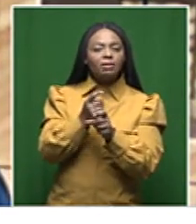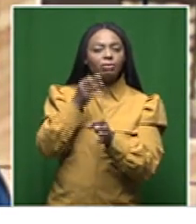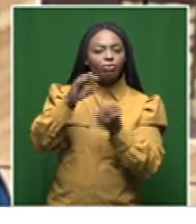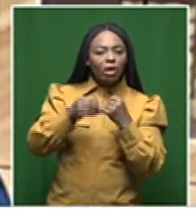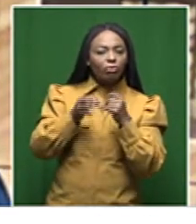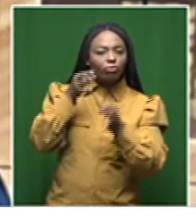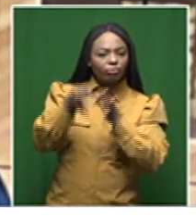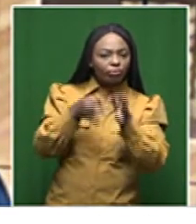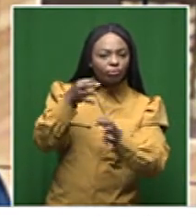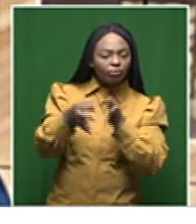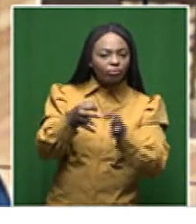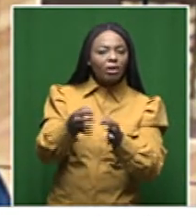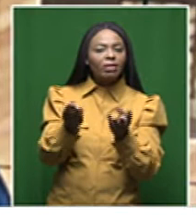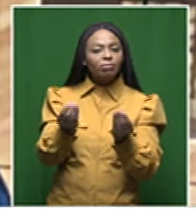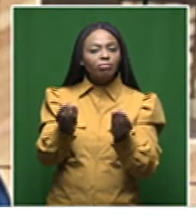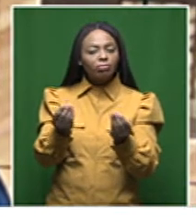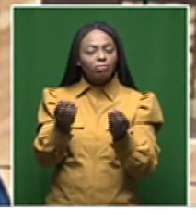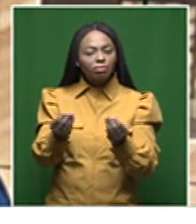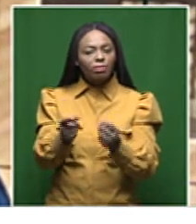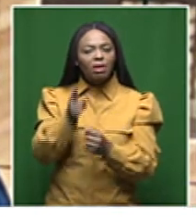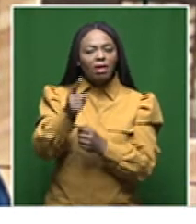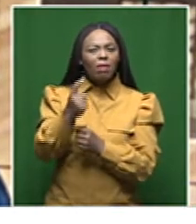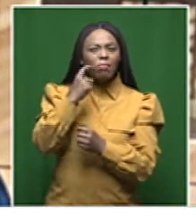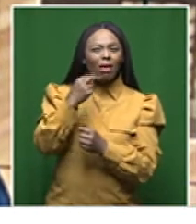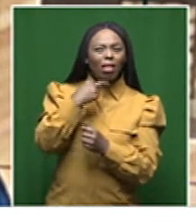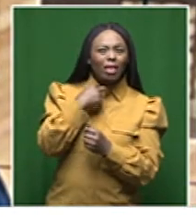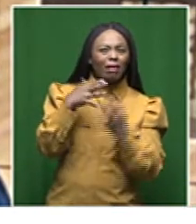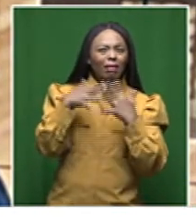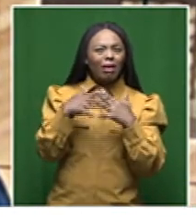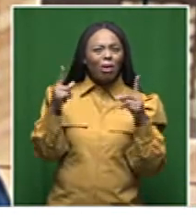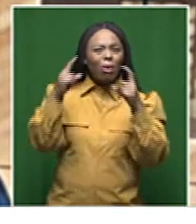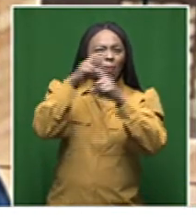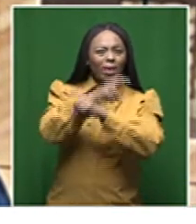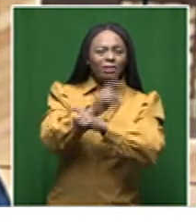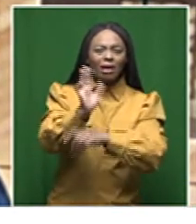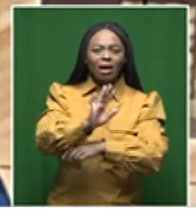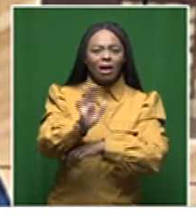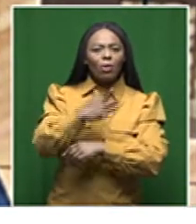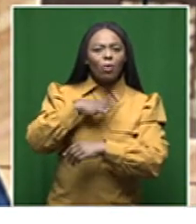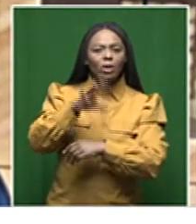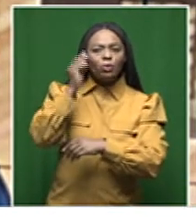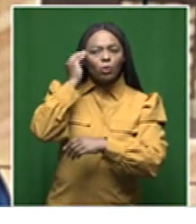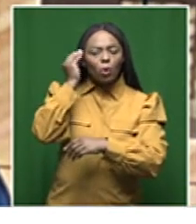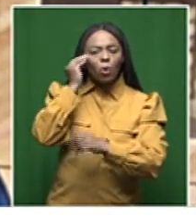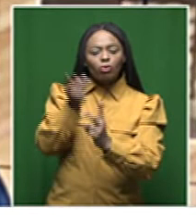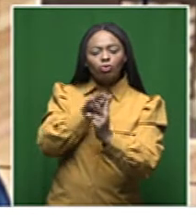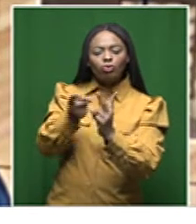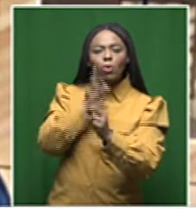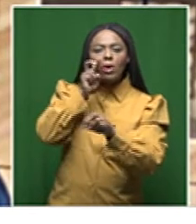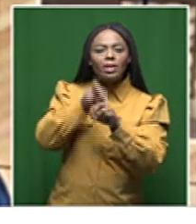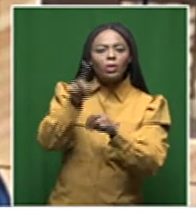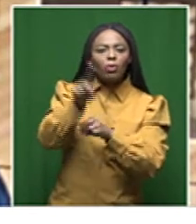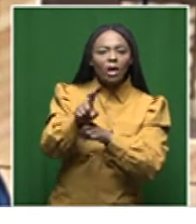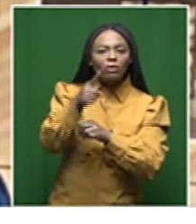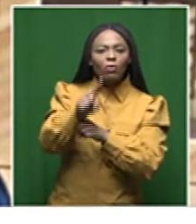and approach to infertility that don't make it too complex. All you want to know is that what does a couple need for them to achieve